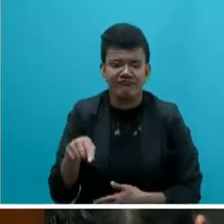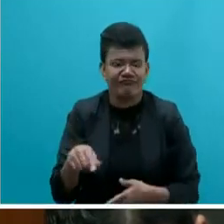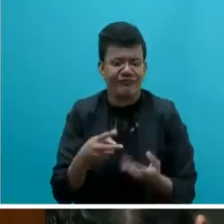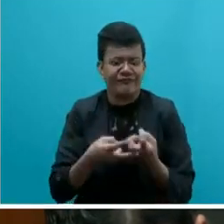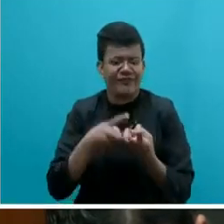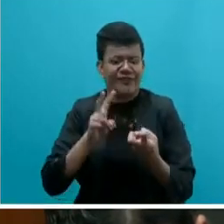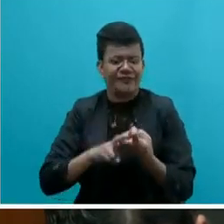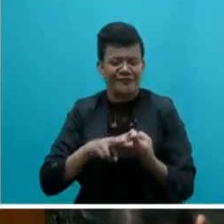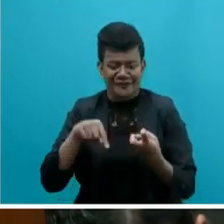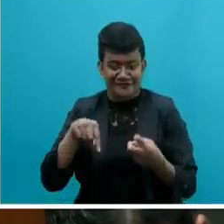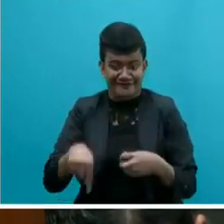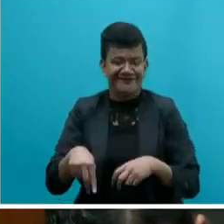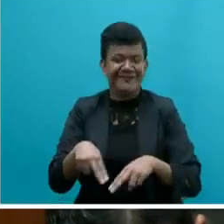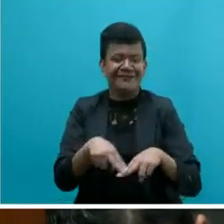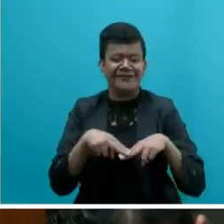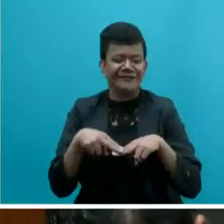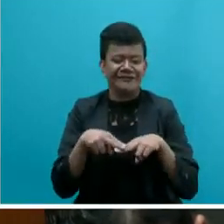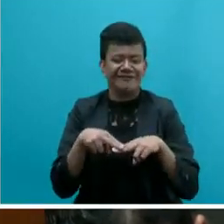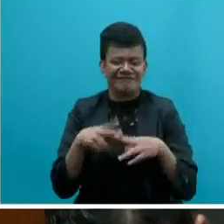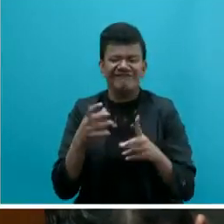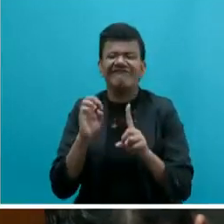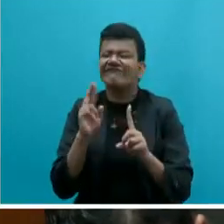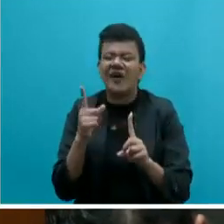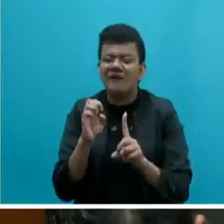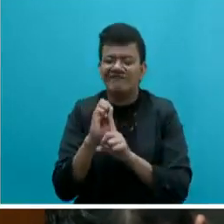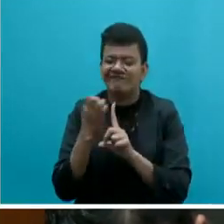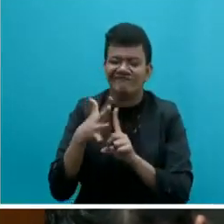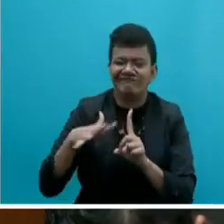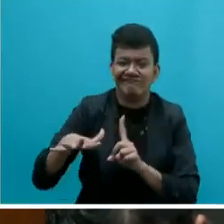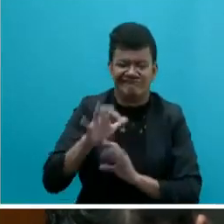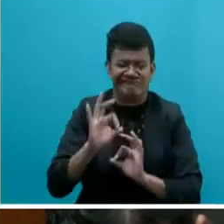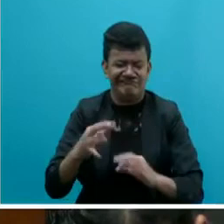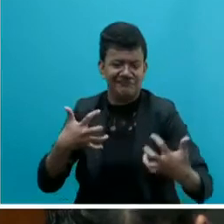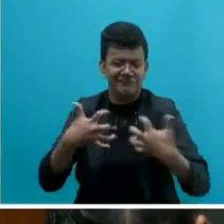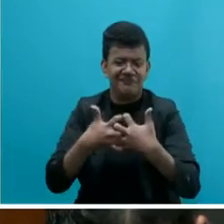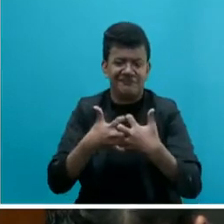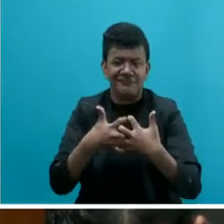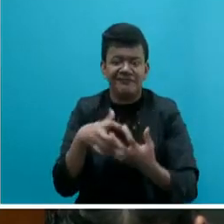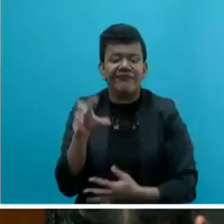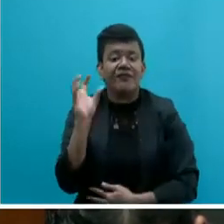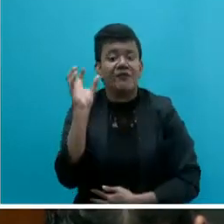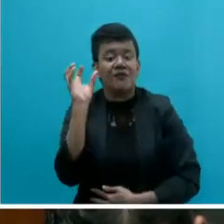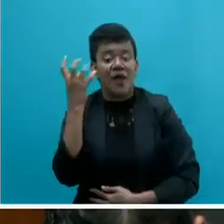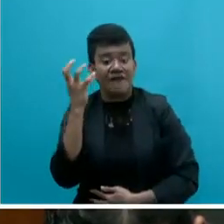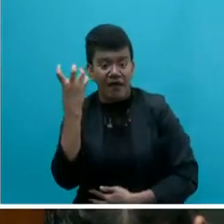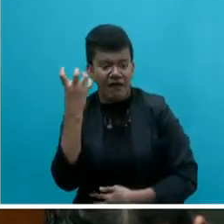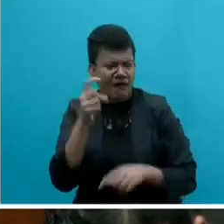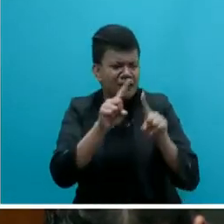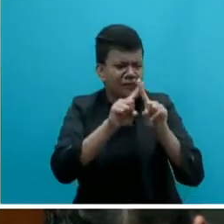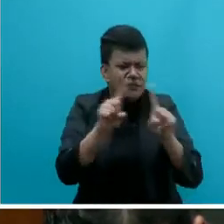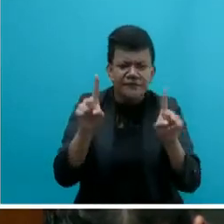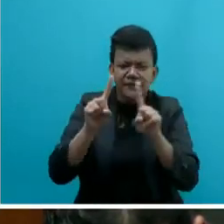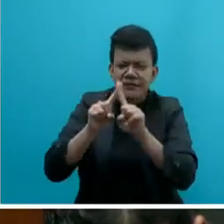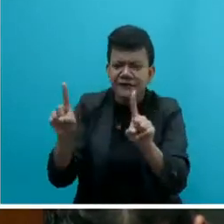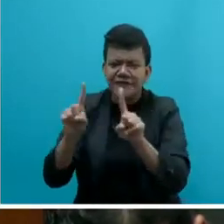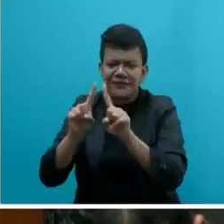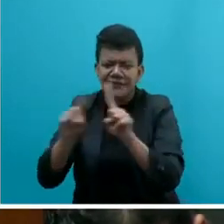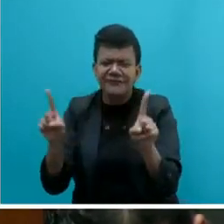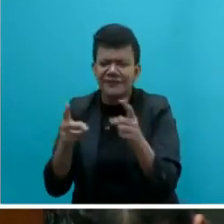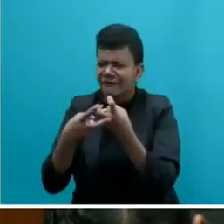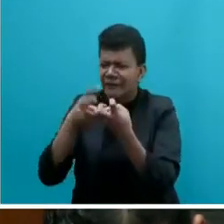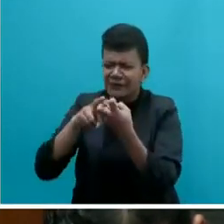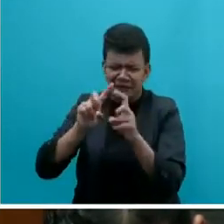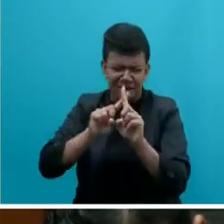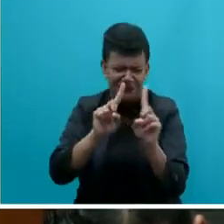some of the exotic species, example dragon fruit, guava, mangosteen, etc. Currently, Singatoka, Lenga-Lenga,